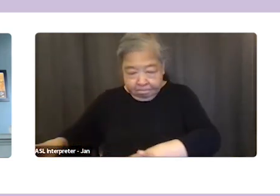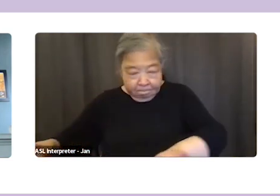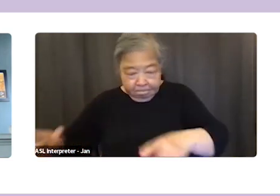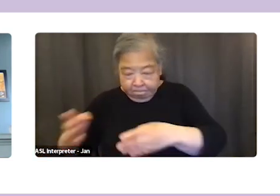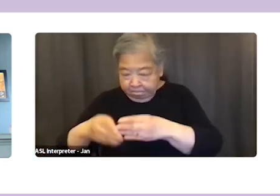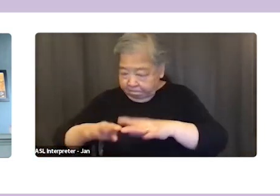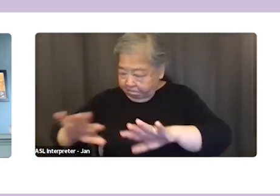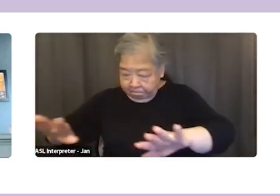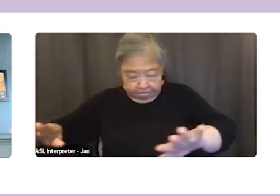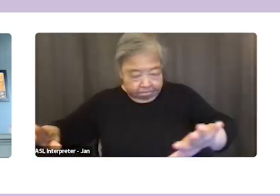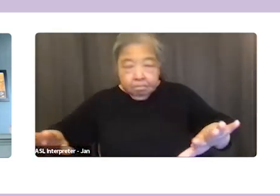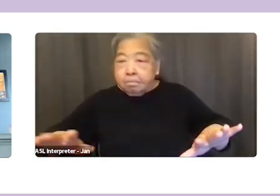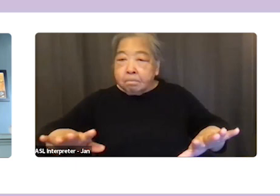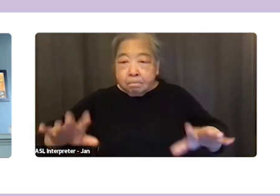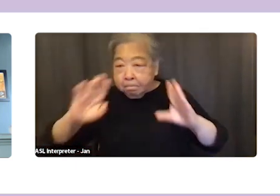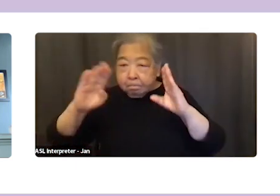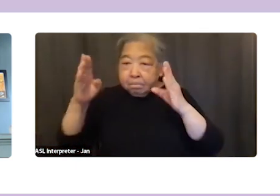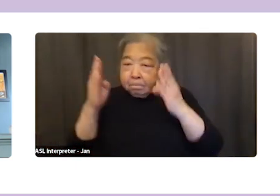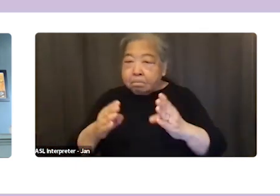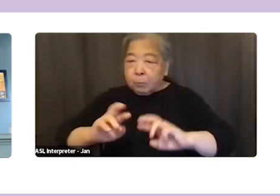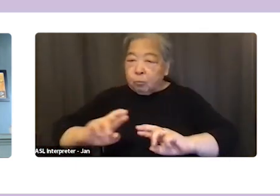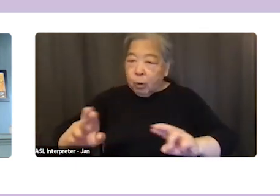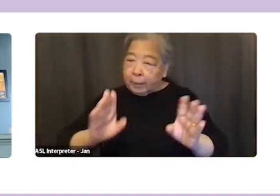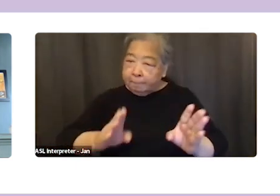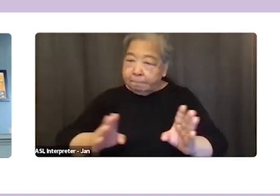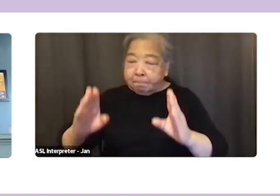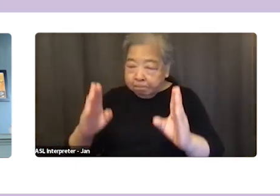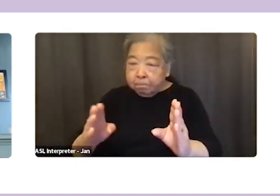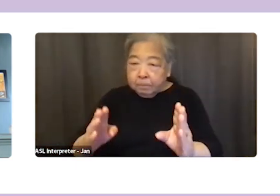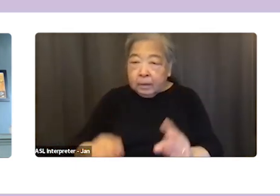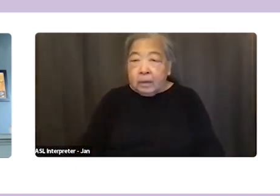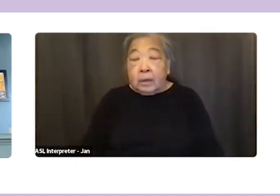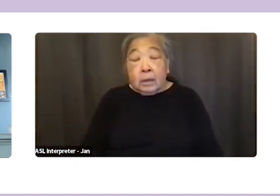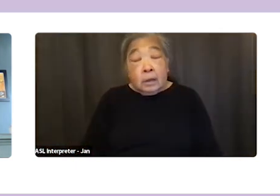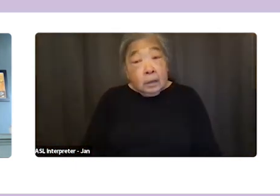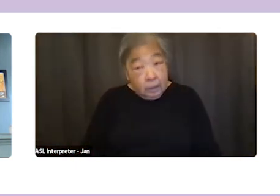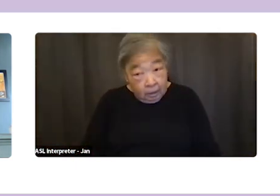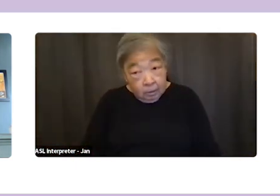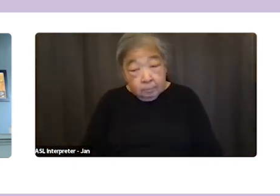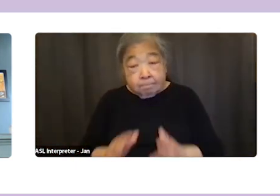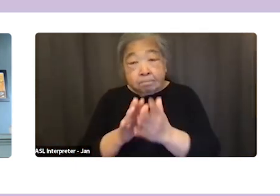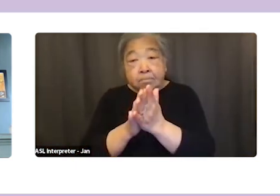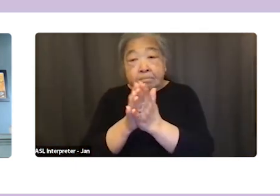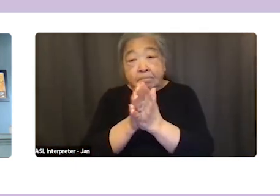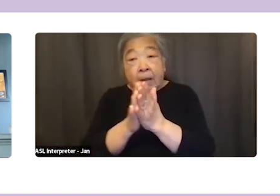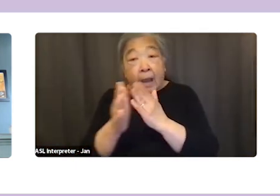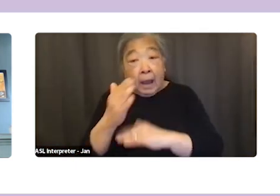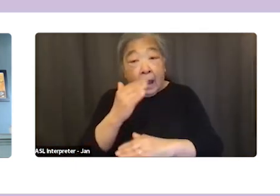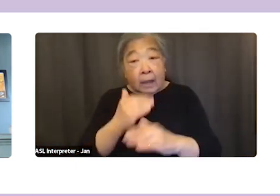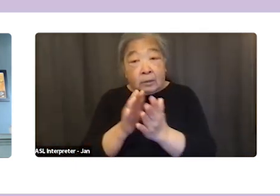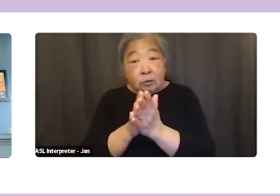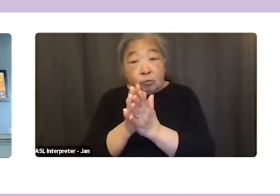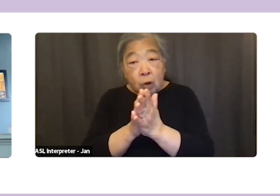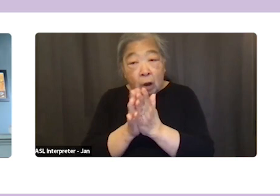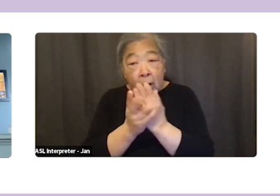And then let us just rub our hands together